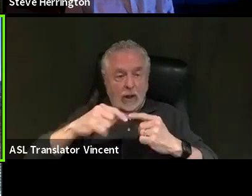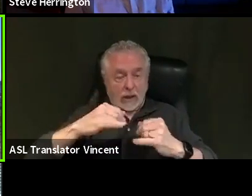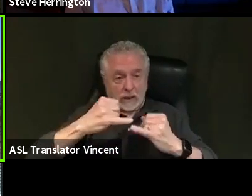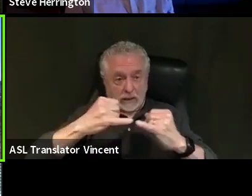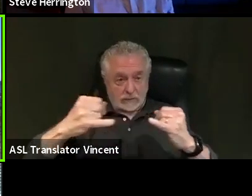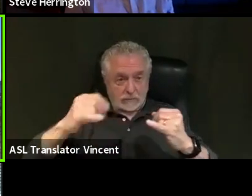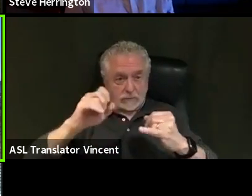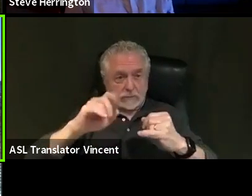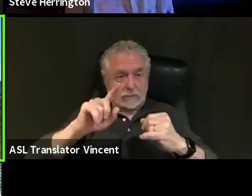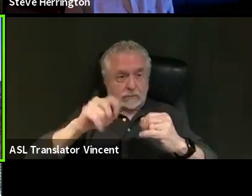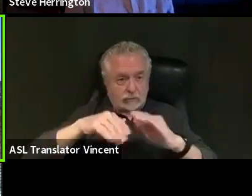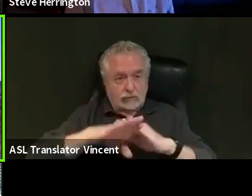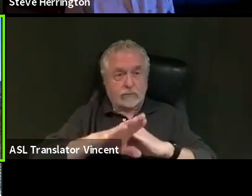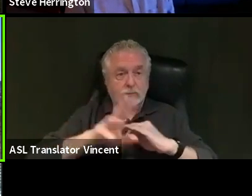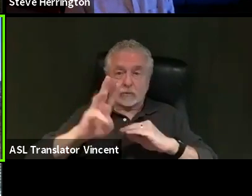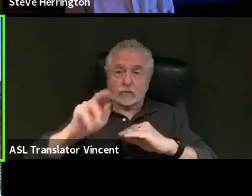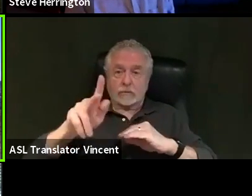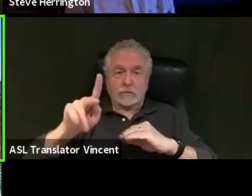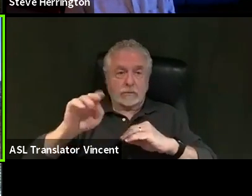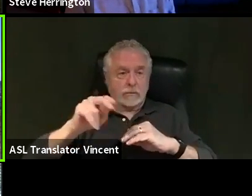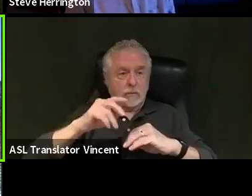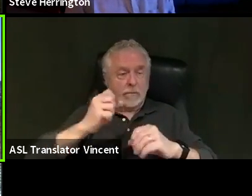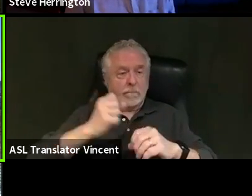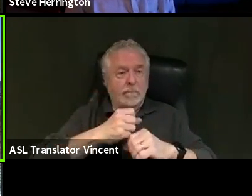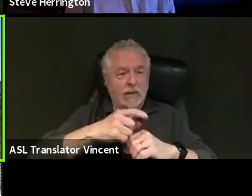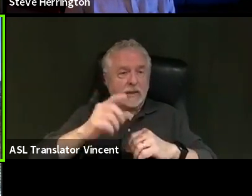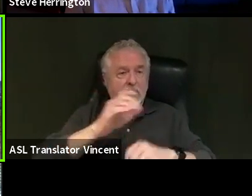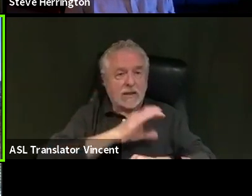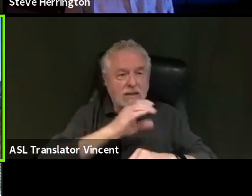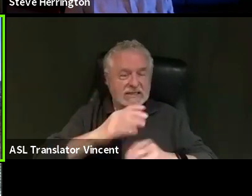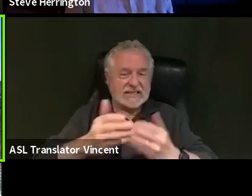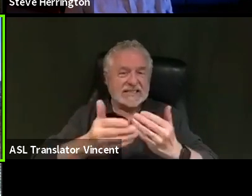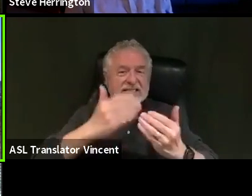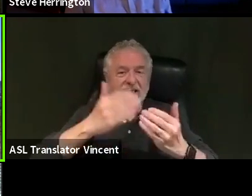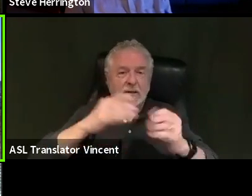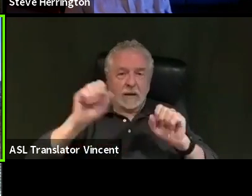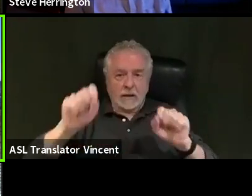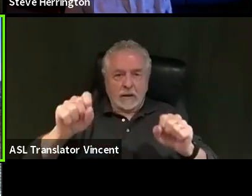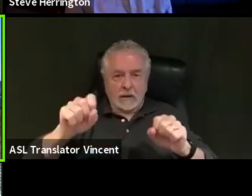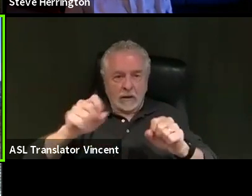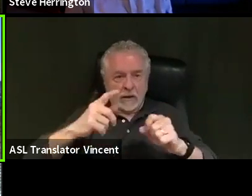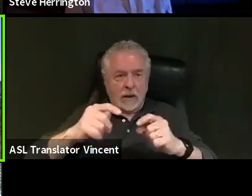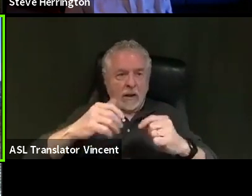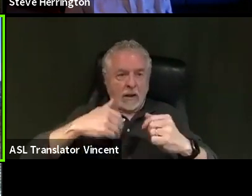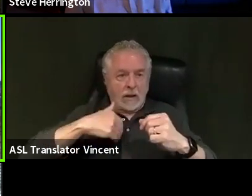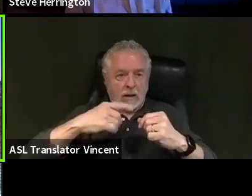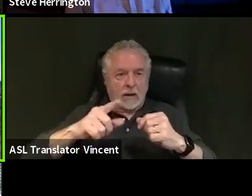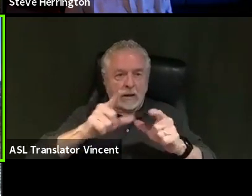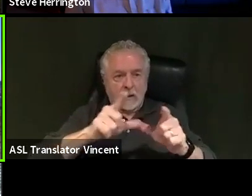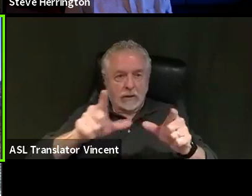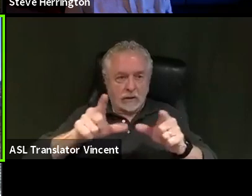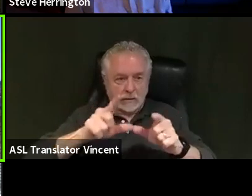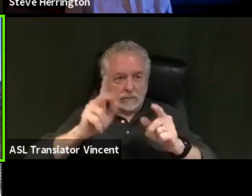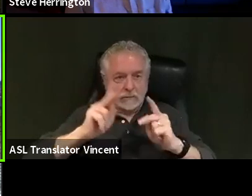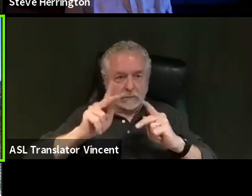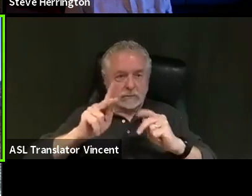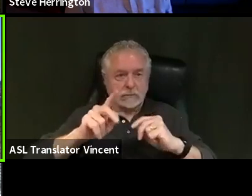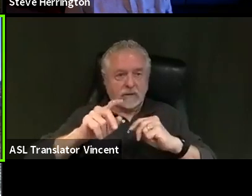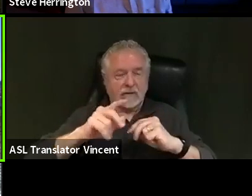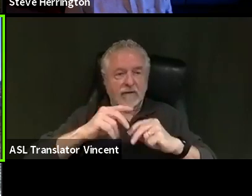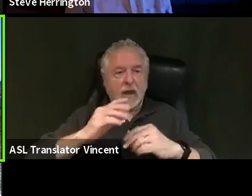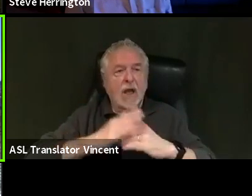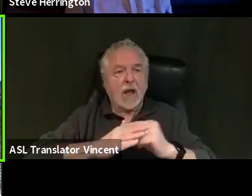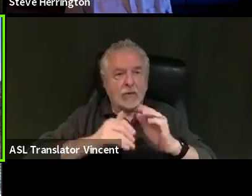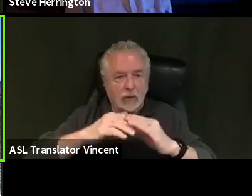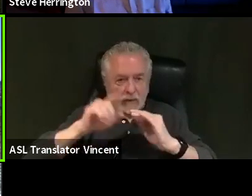online or just walk in. So we've made these clinics as easy as possible. We've tried to have them in locations where people are very